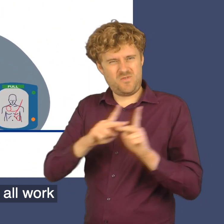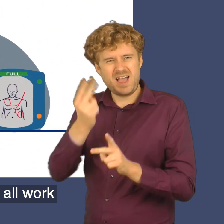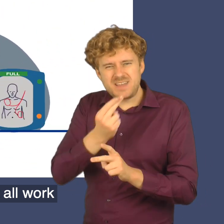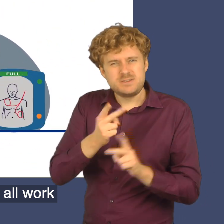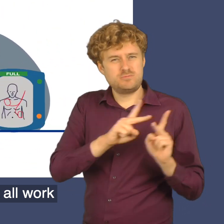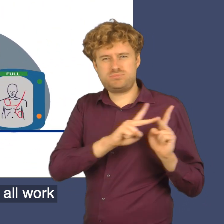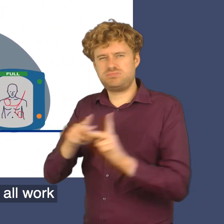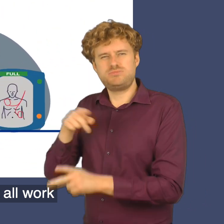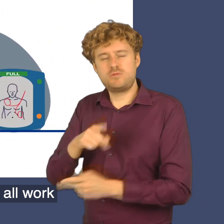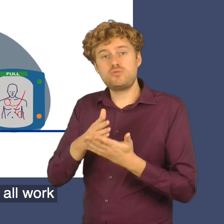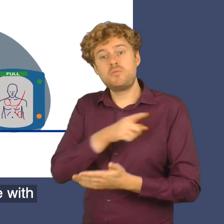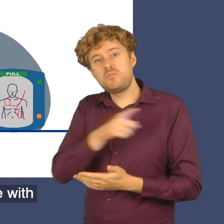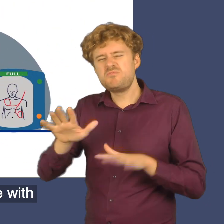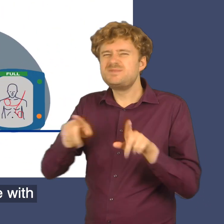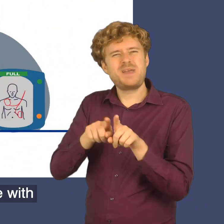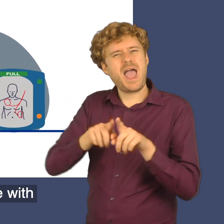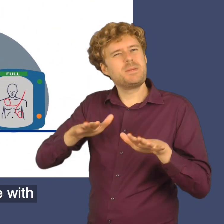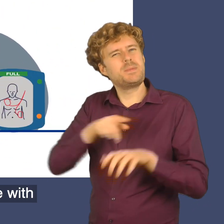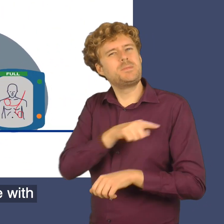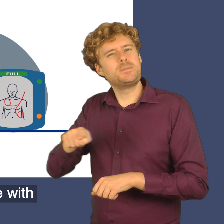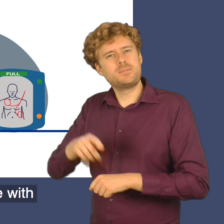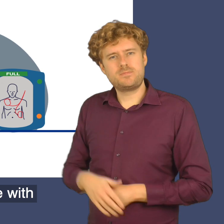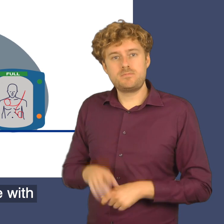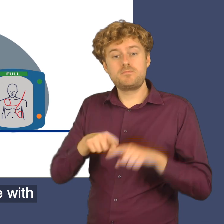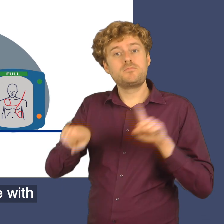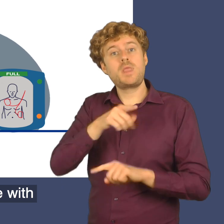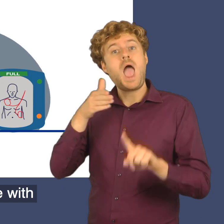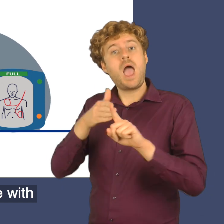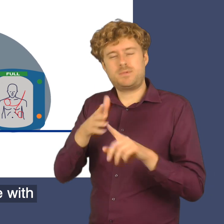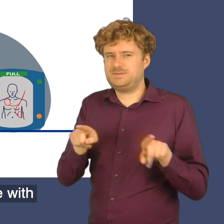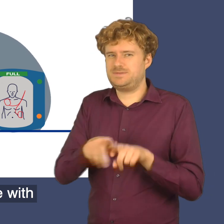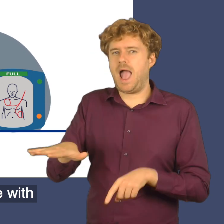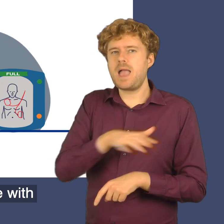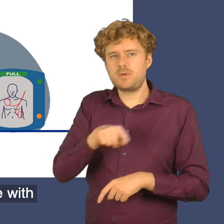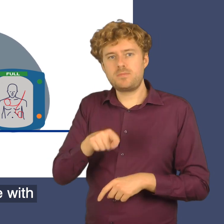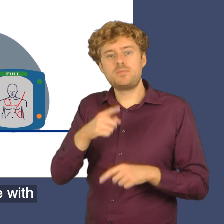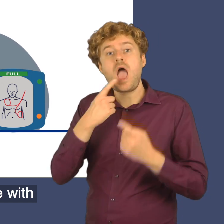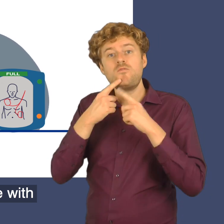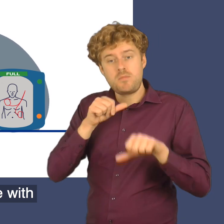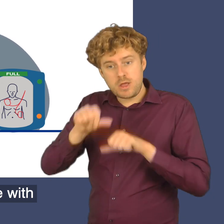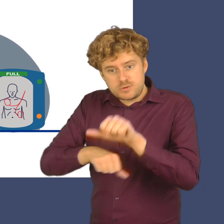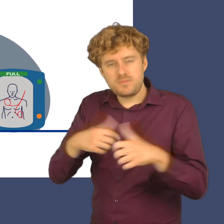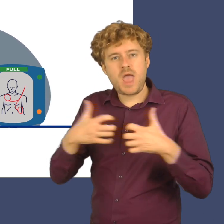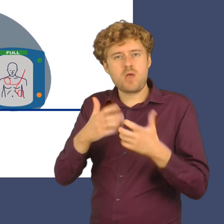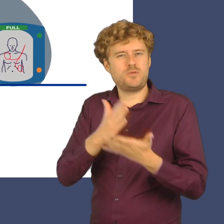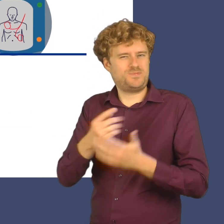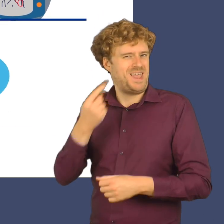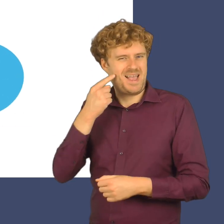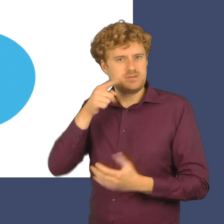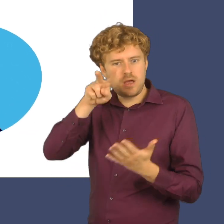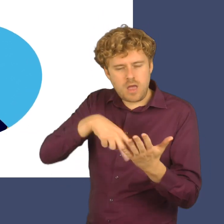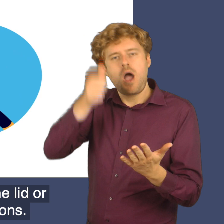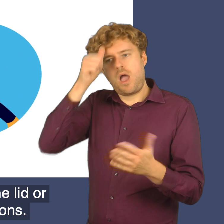all work in broadly the same way. Ultimately, they all do the same job and come with simple, easy-to-follow instructions, which are as